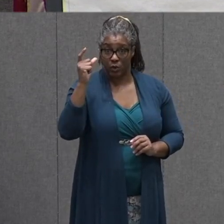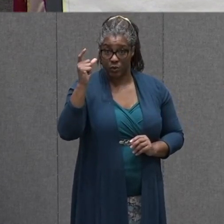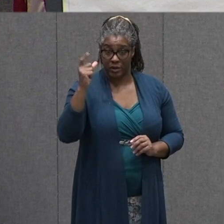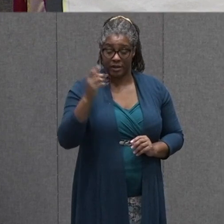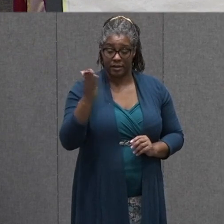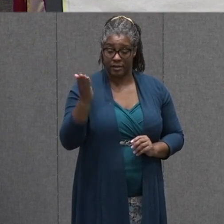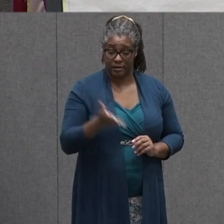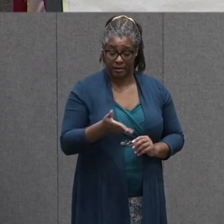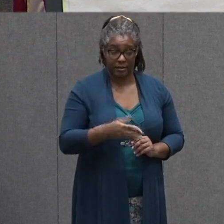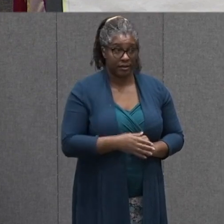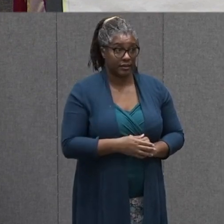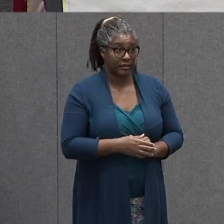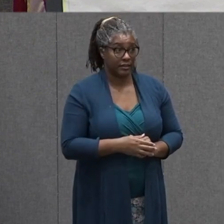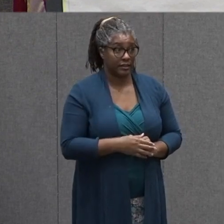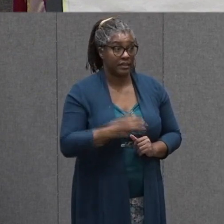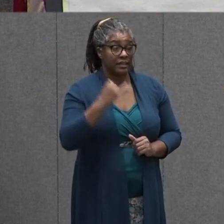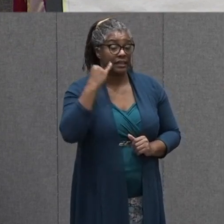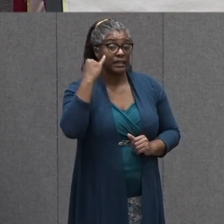Anna taught you.